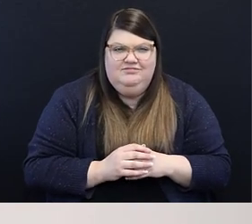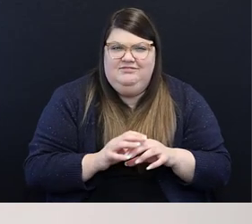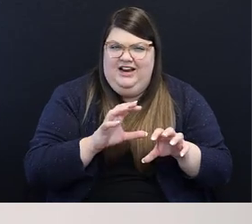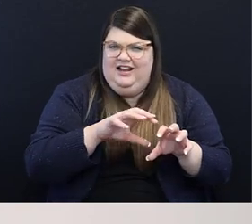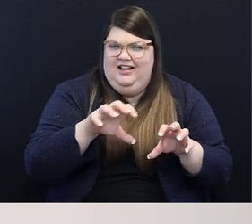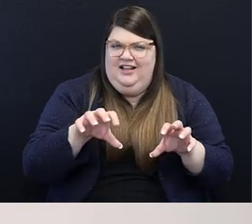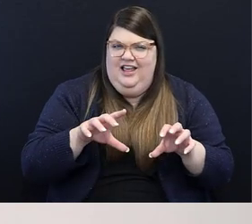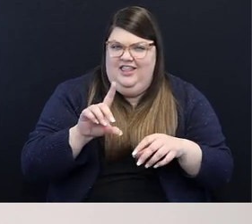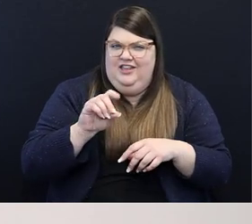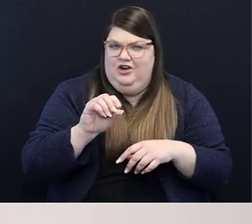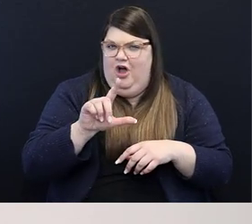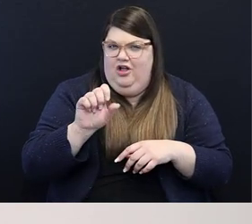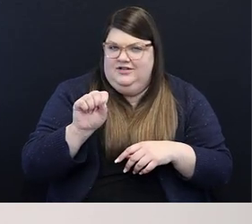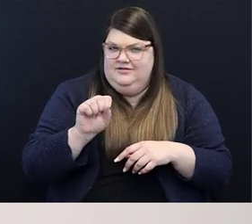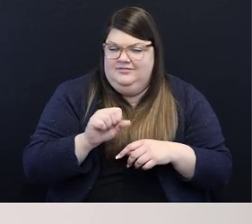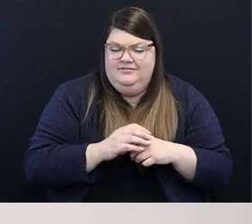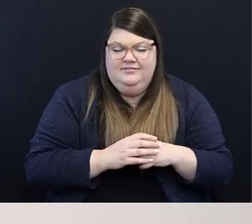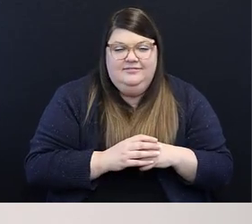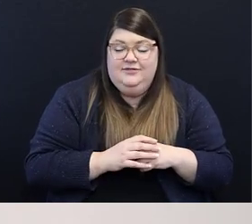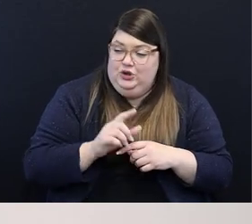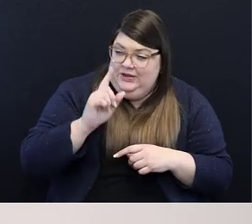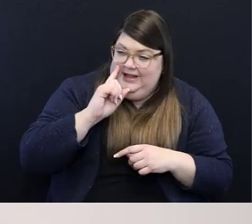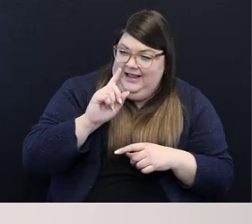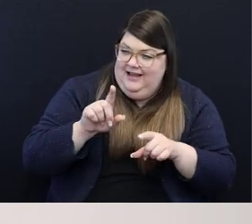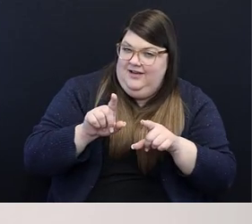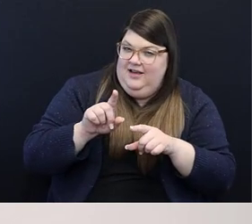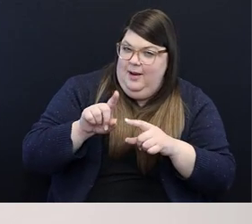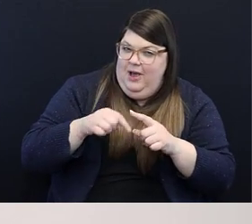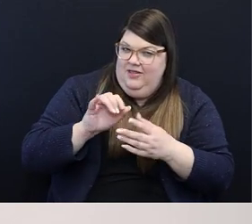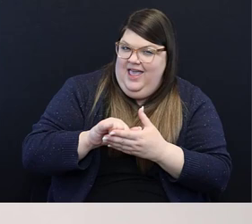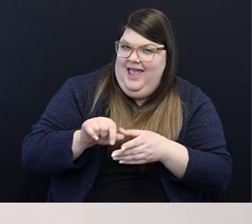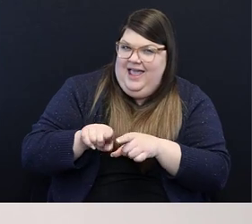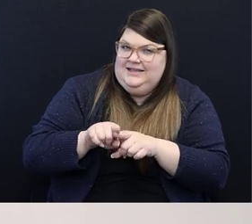Mm-hmm. Do you think of it as a system? Yeah.